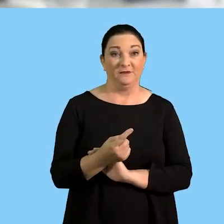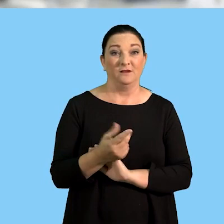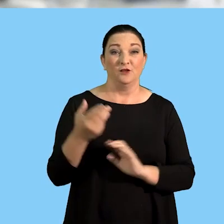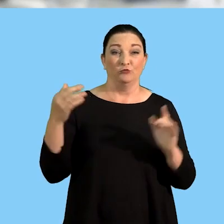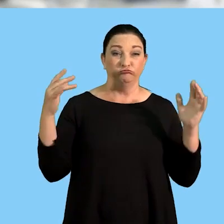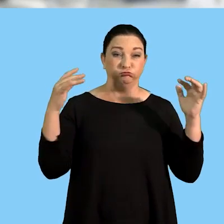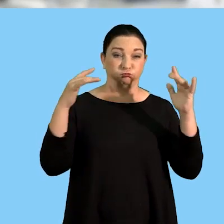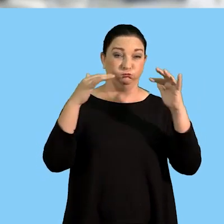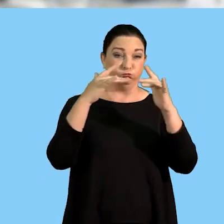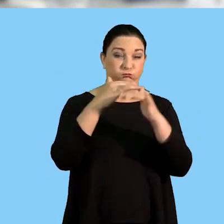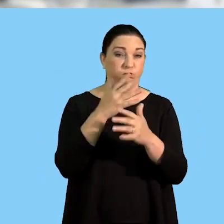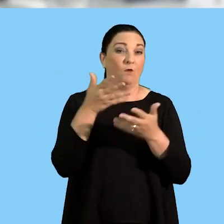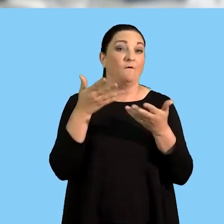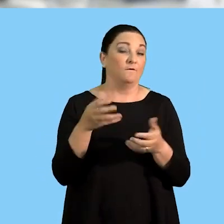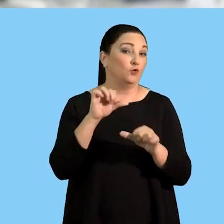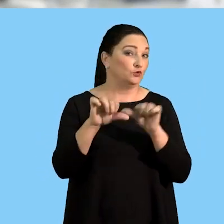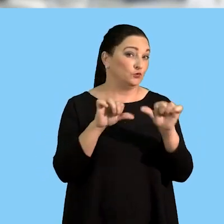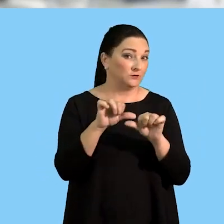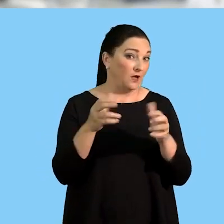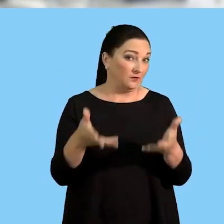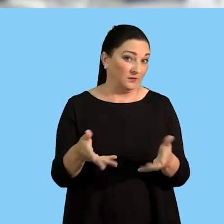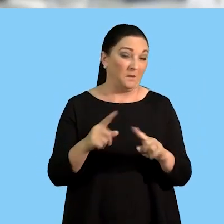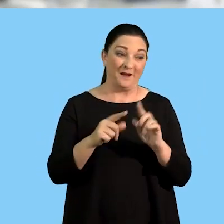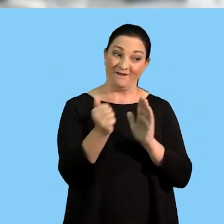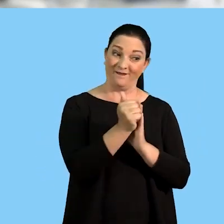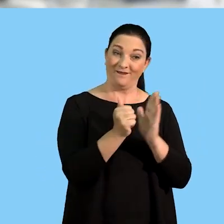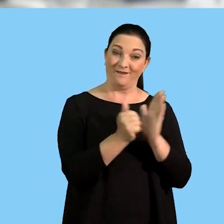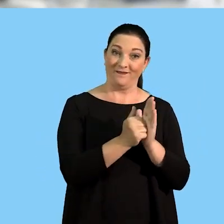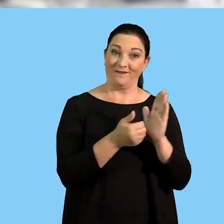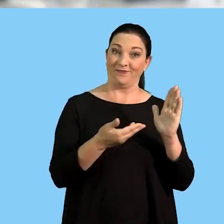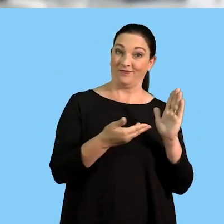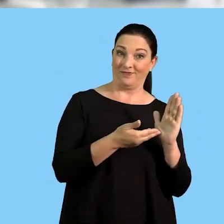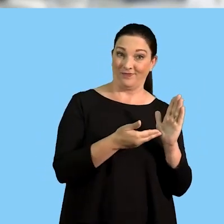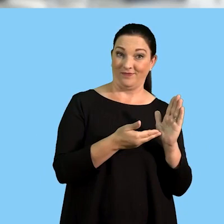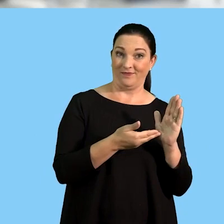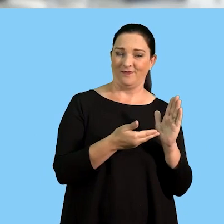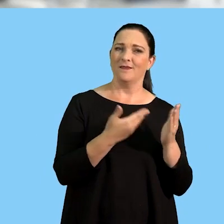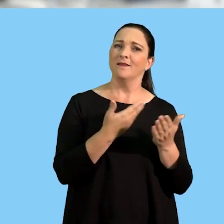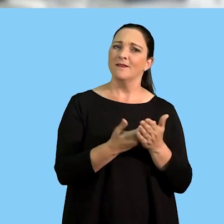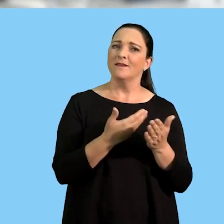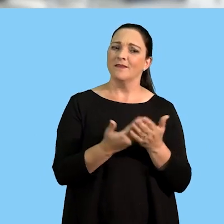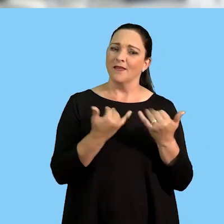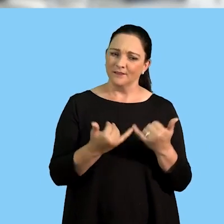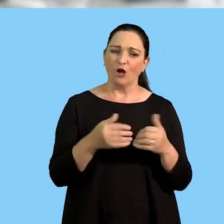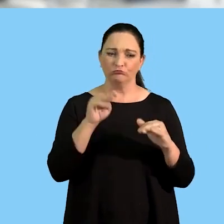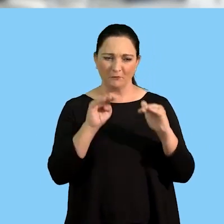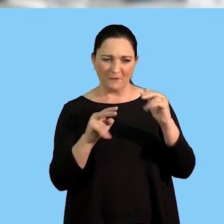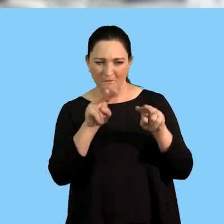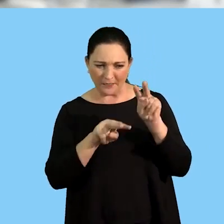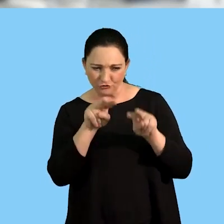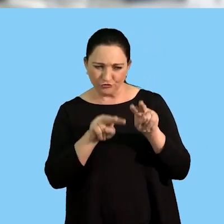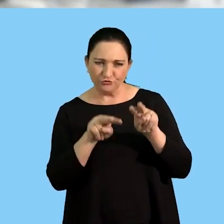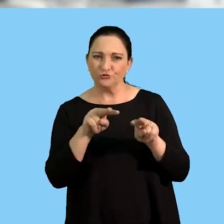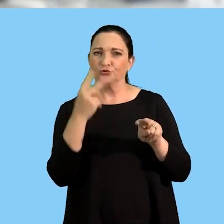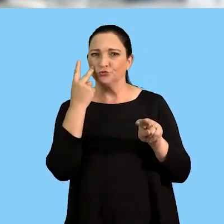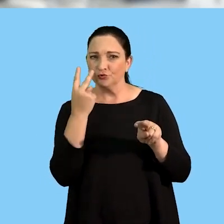causing pollution that is harming the society. So the act is there to make sure that they are finding precautionary measures to use